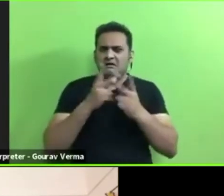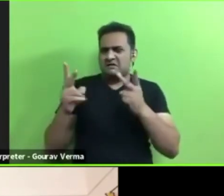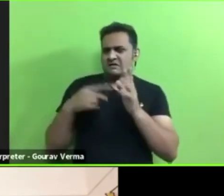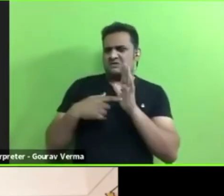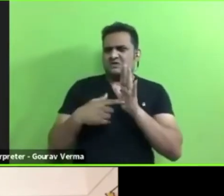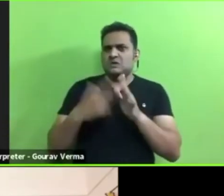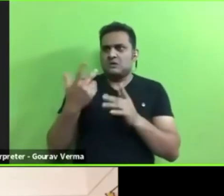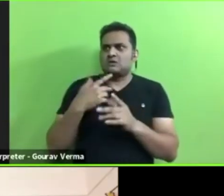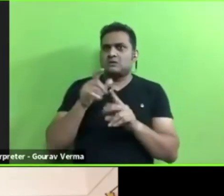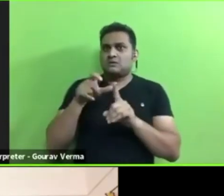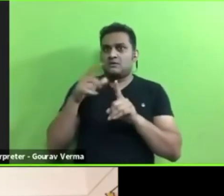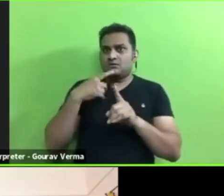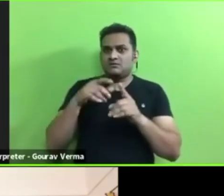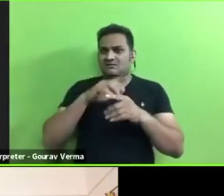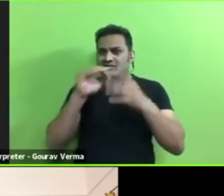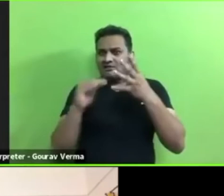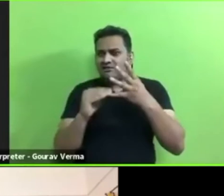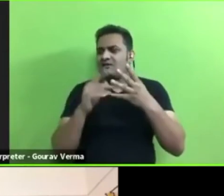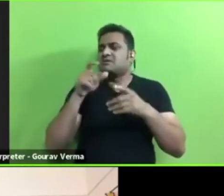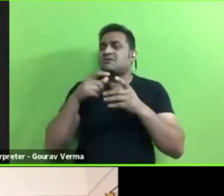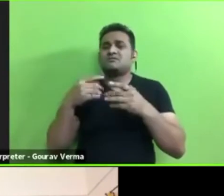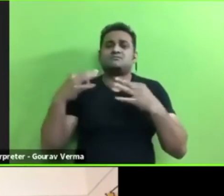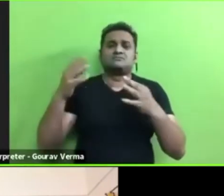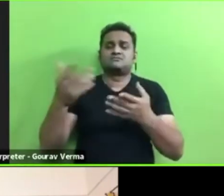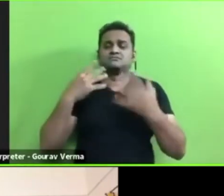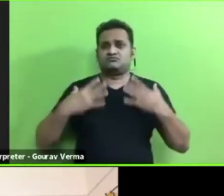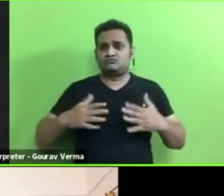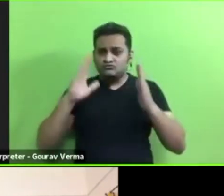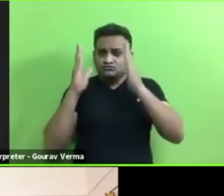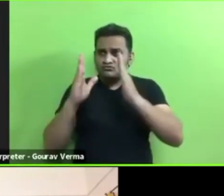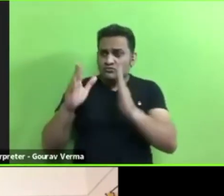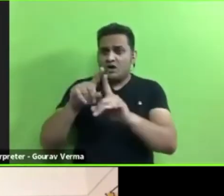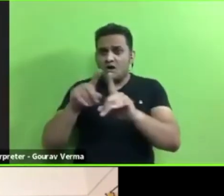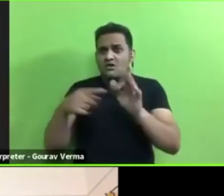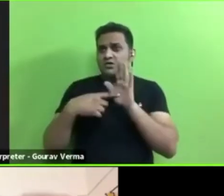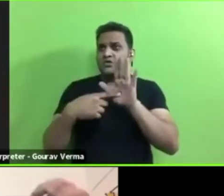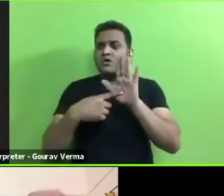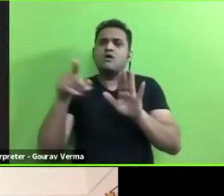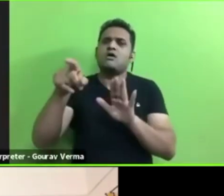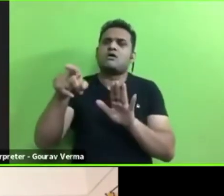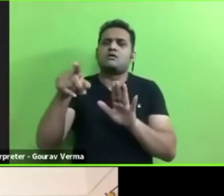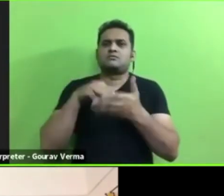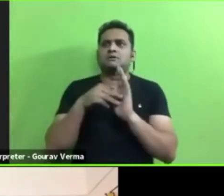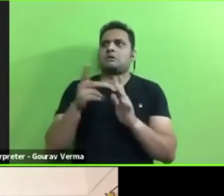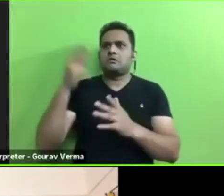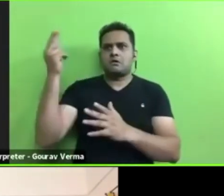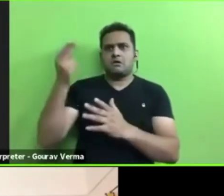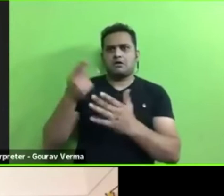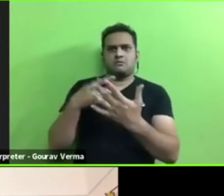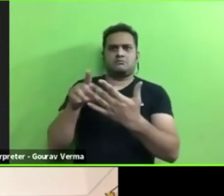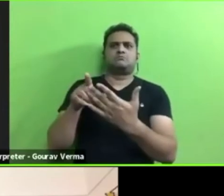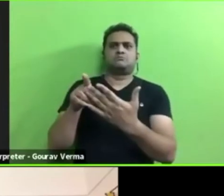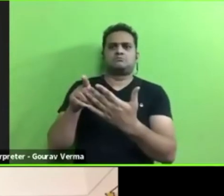Dalit woman performs, her body and her art form is considered, is meant to be an art form of the